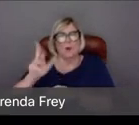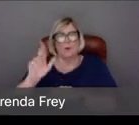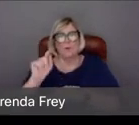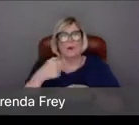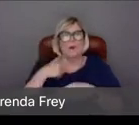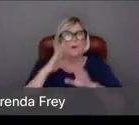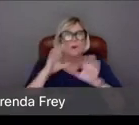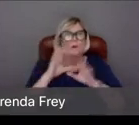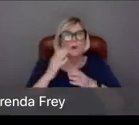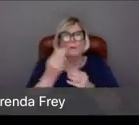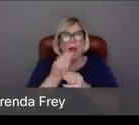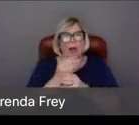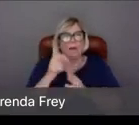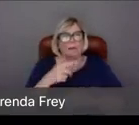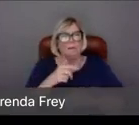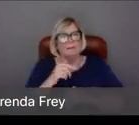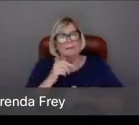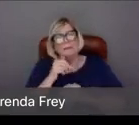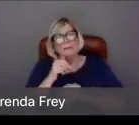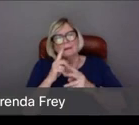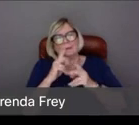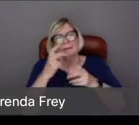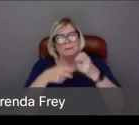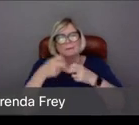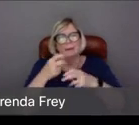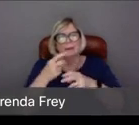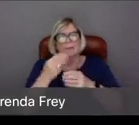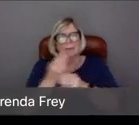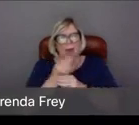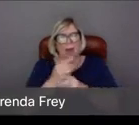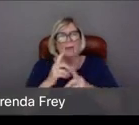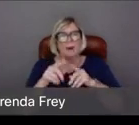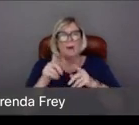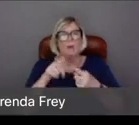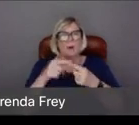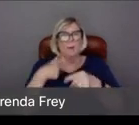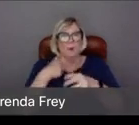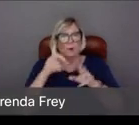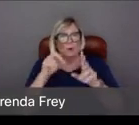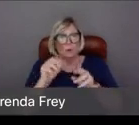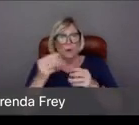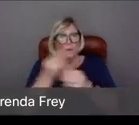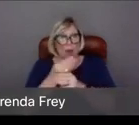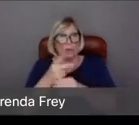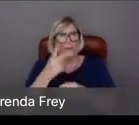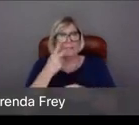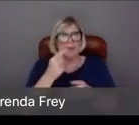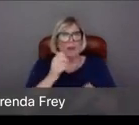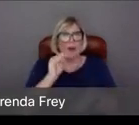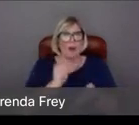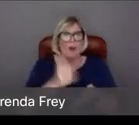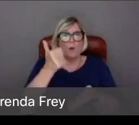later. I promise it won't be too much. But when we do a little math in a bit, you're going to see that the lower your rate, the less